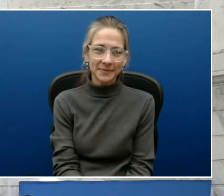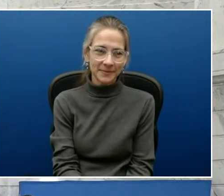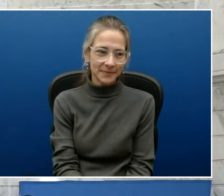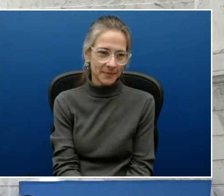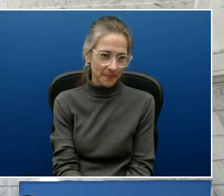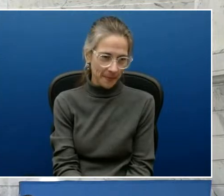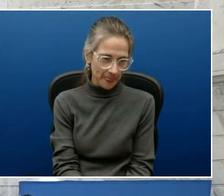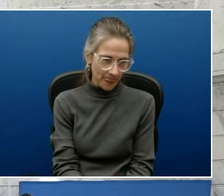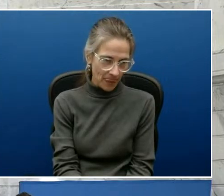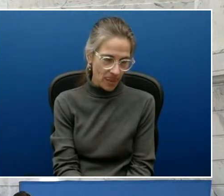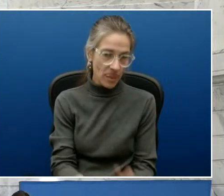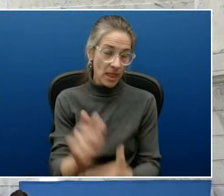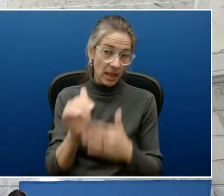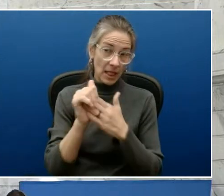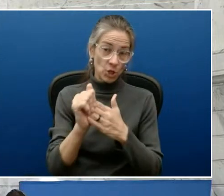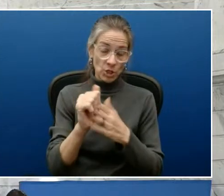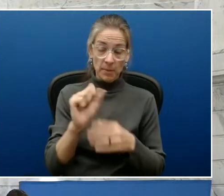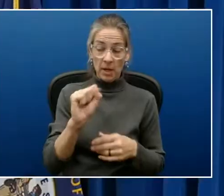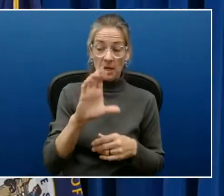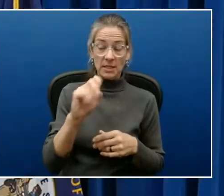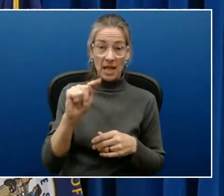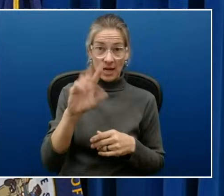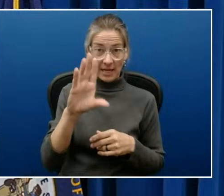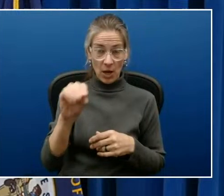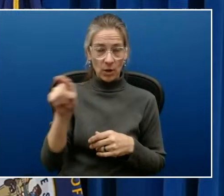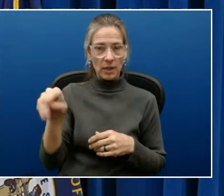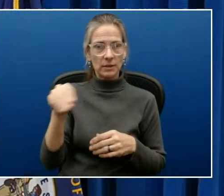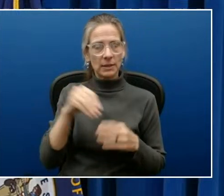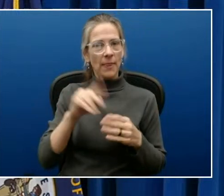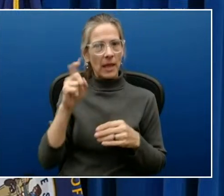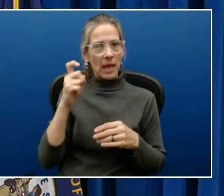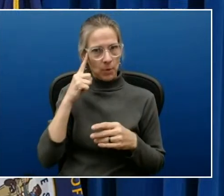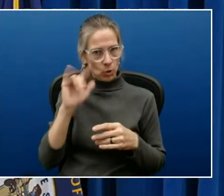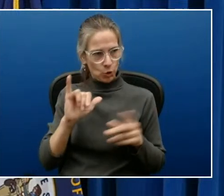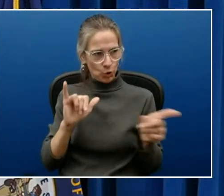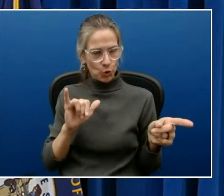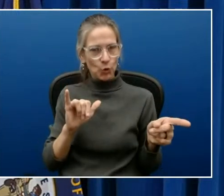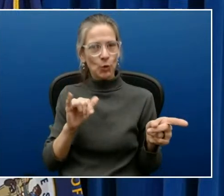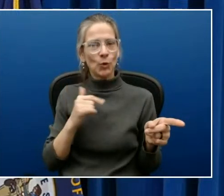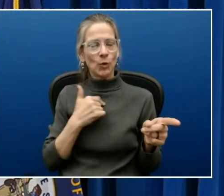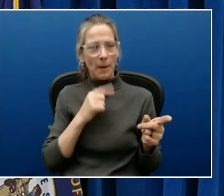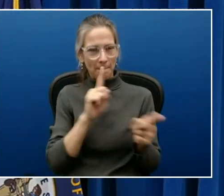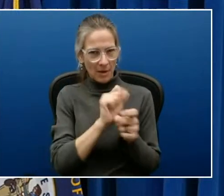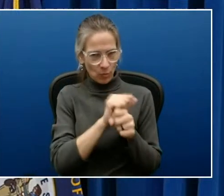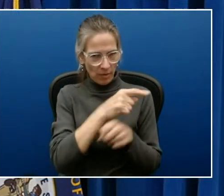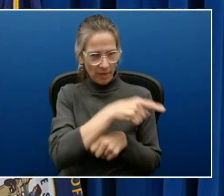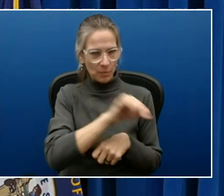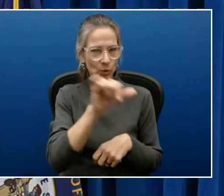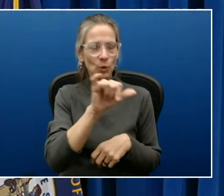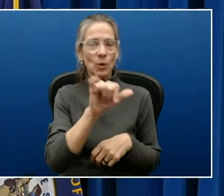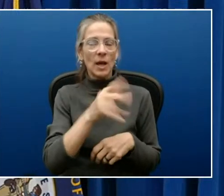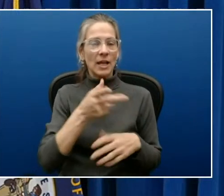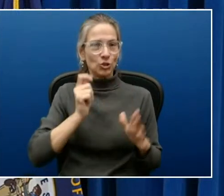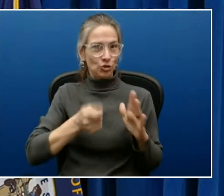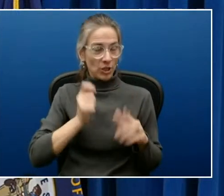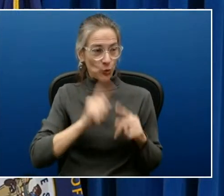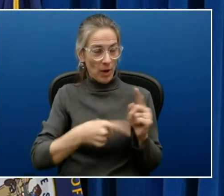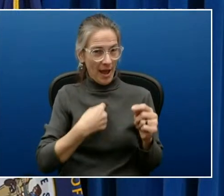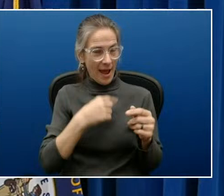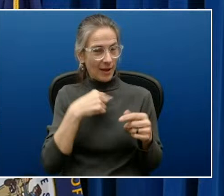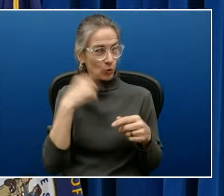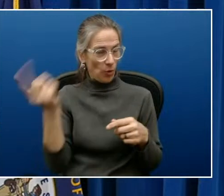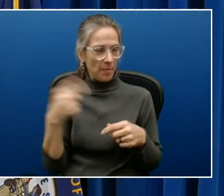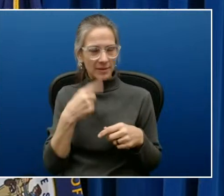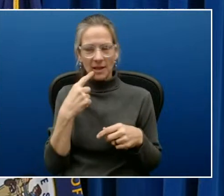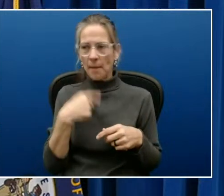Leadership, Scott County happens to be in the Capitol as well today. Got a chance to meet with them, and Judge, what I told them is I'm always for